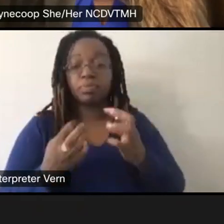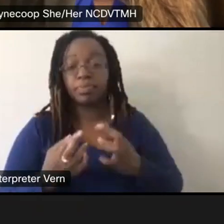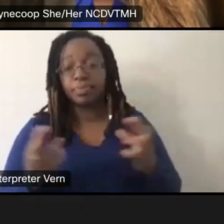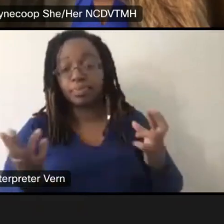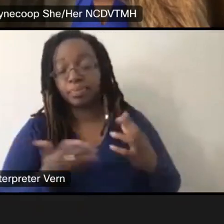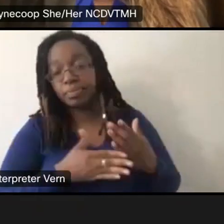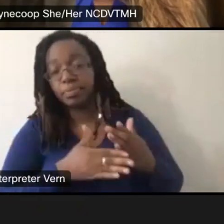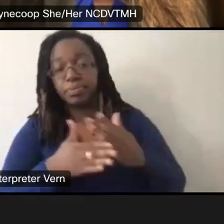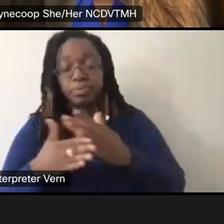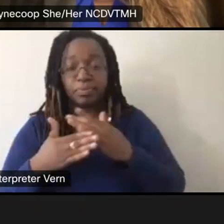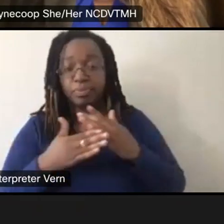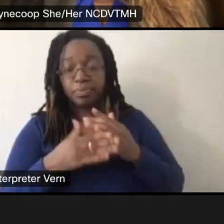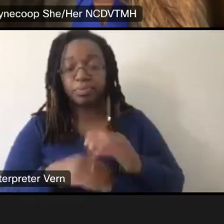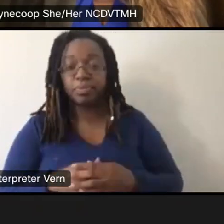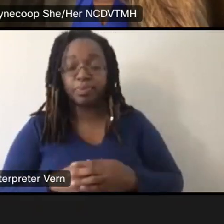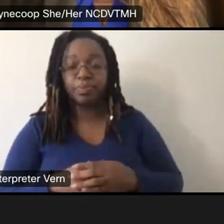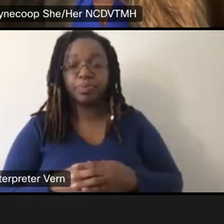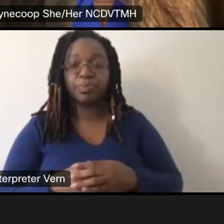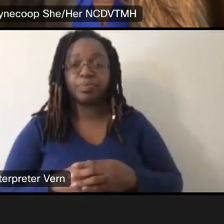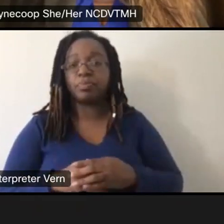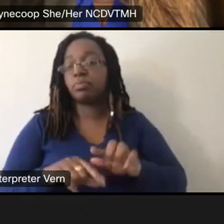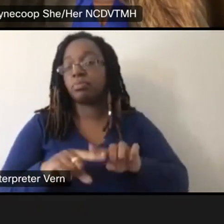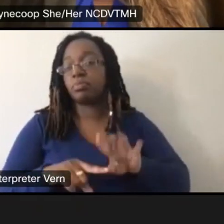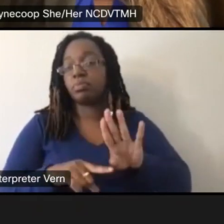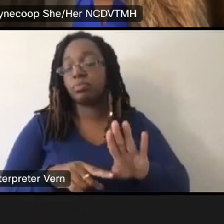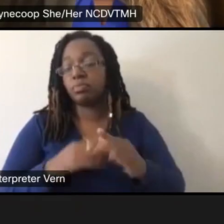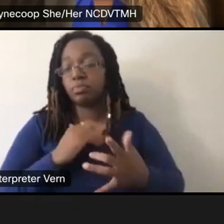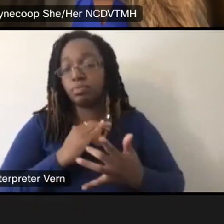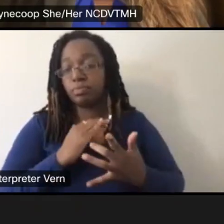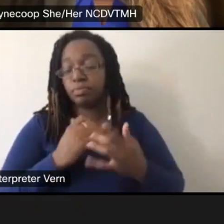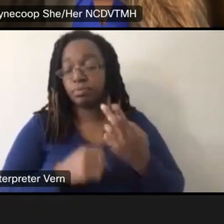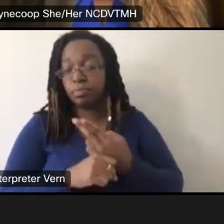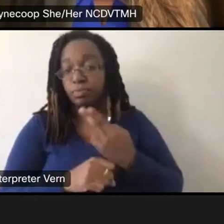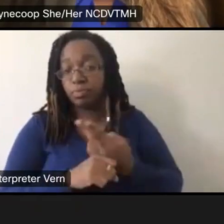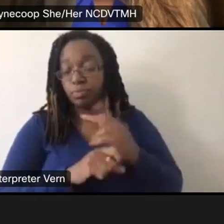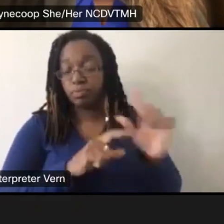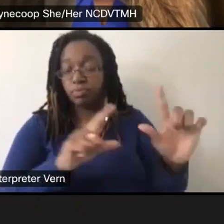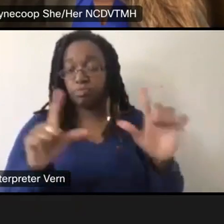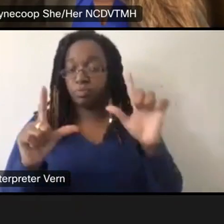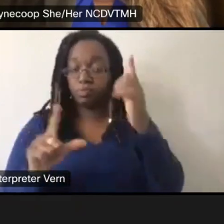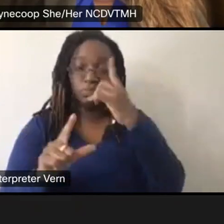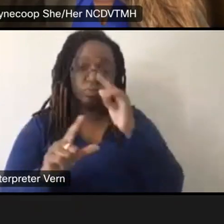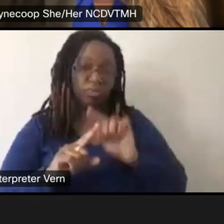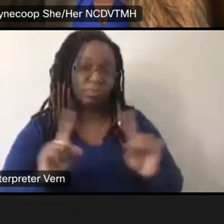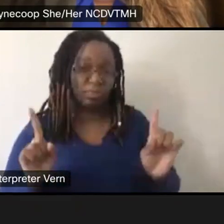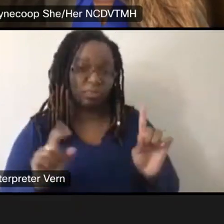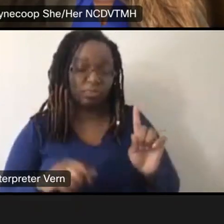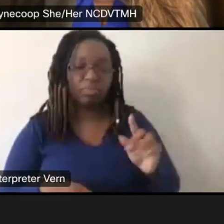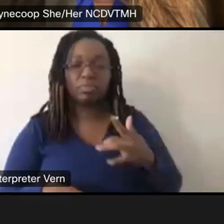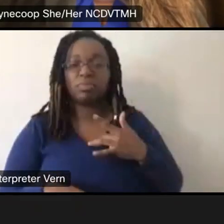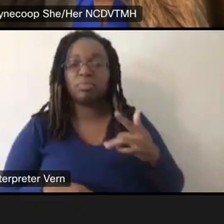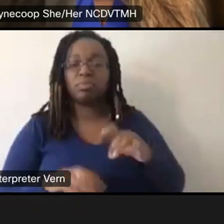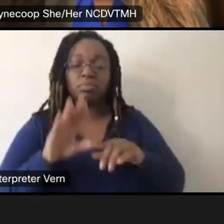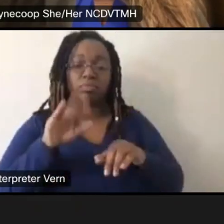screen may look a little different depending on what kind of device you are using. Usually, the chat box can be found at the bottom right of the